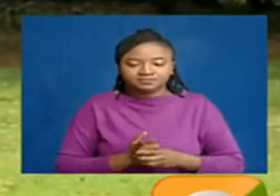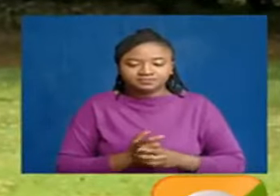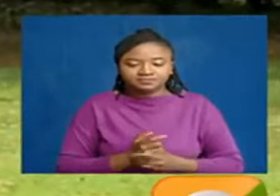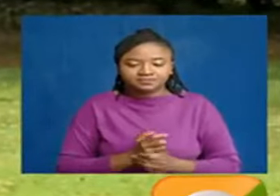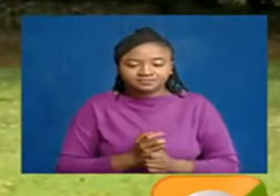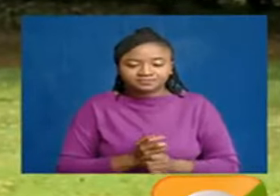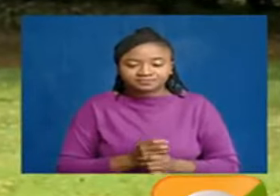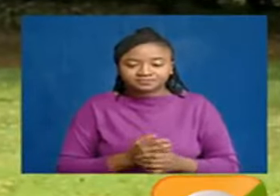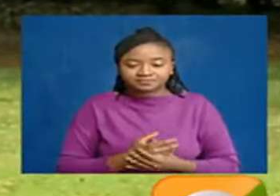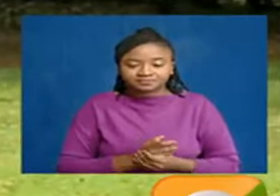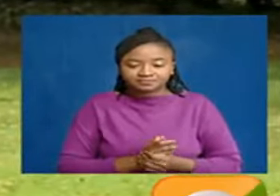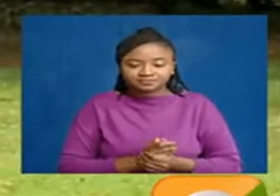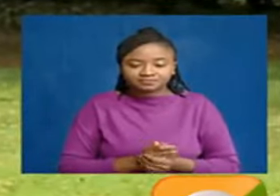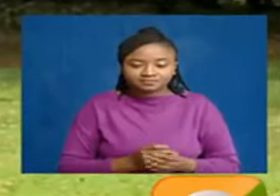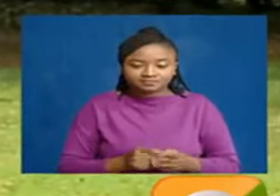mazingira yamefanyika kote nchini, kauli mbiu ikiwa upanzi